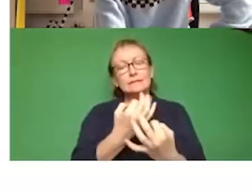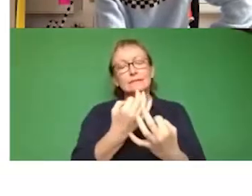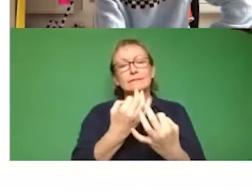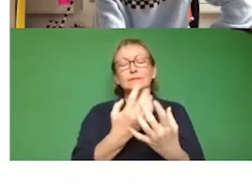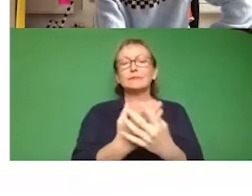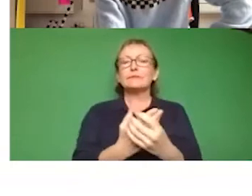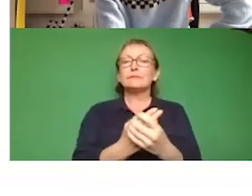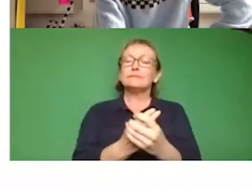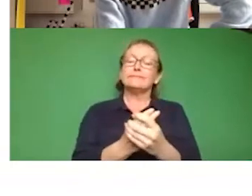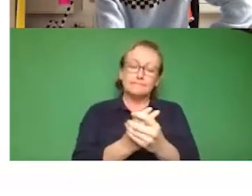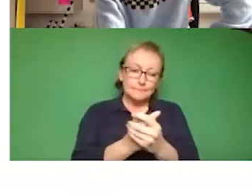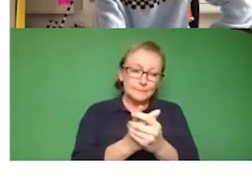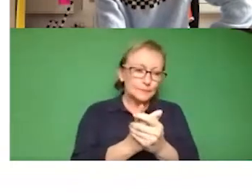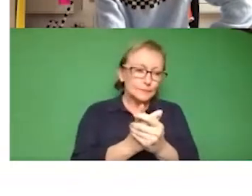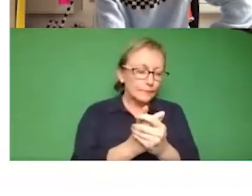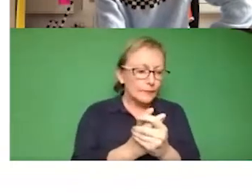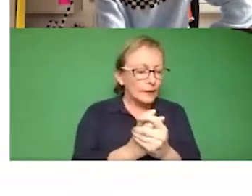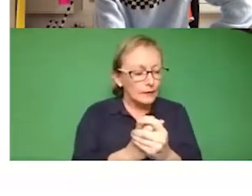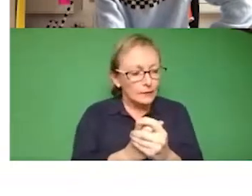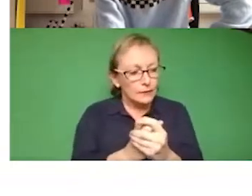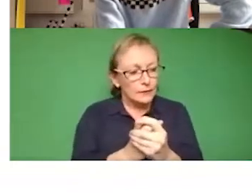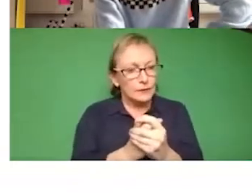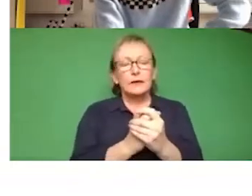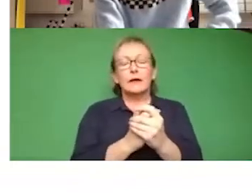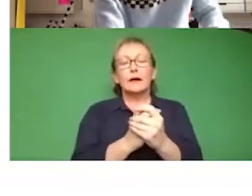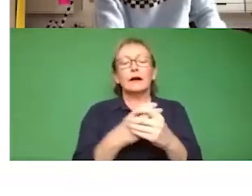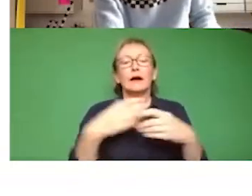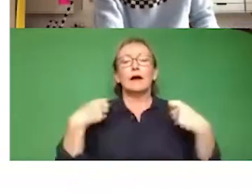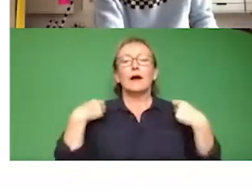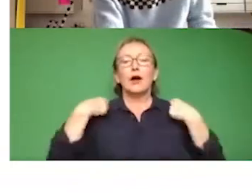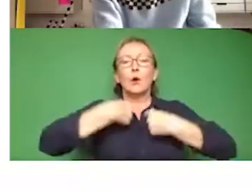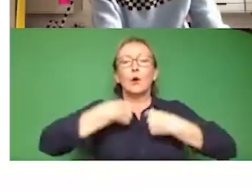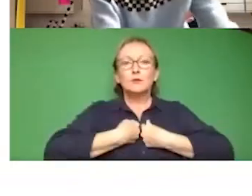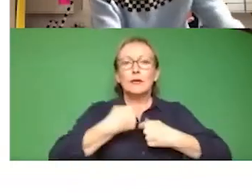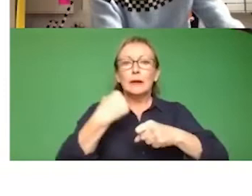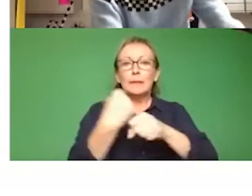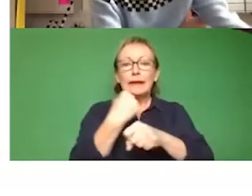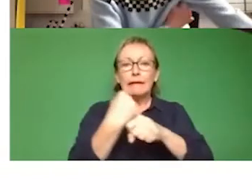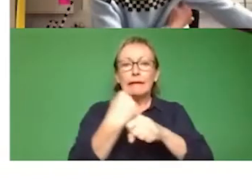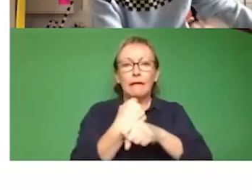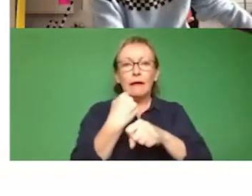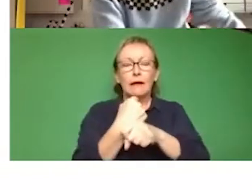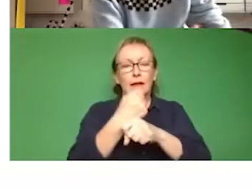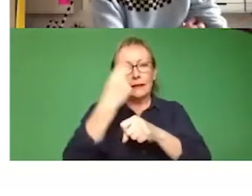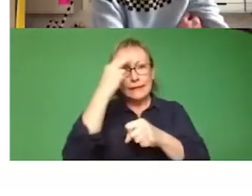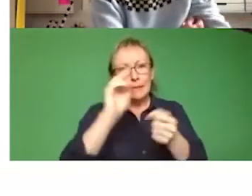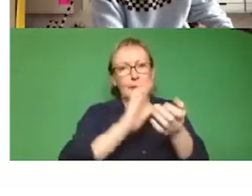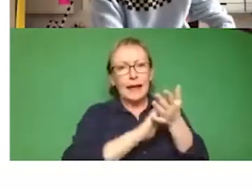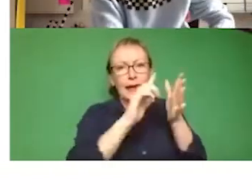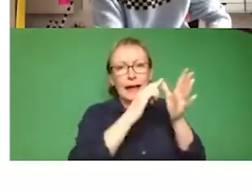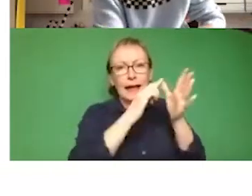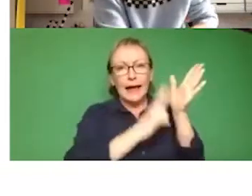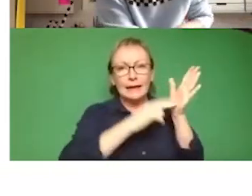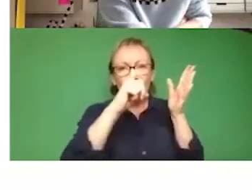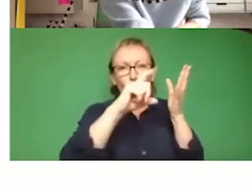And and also the coat maker, Hancock, I've just such a